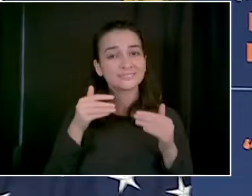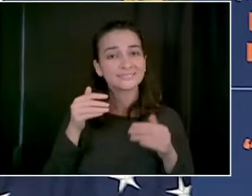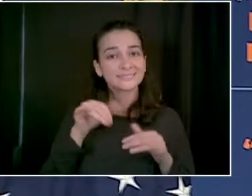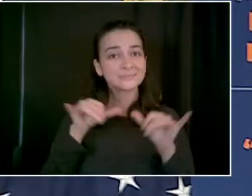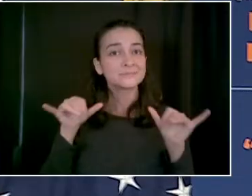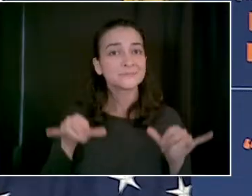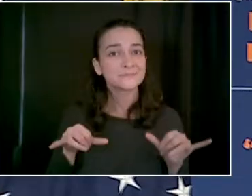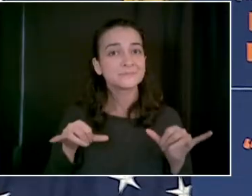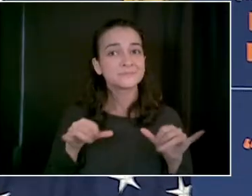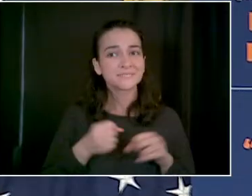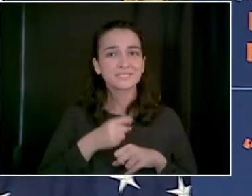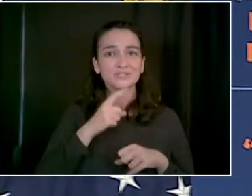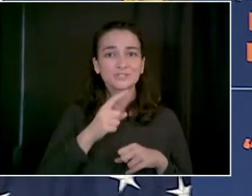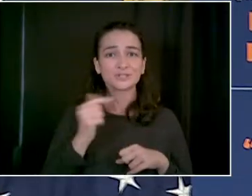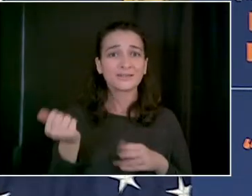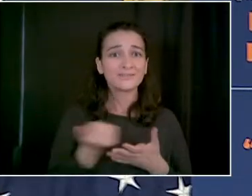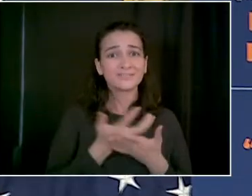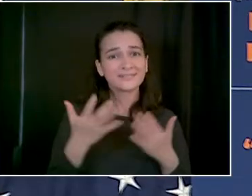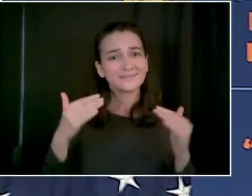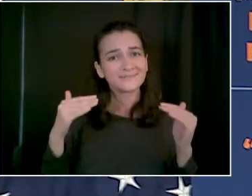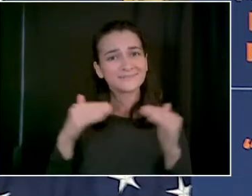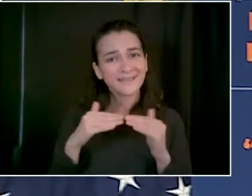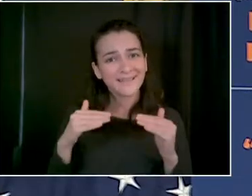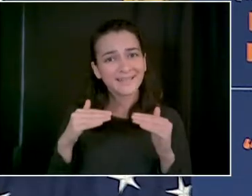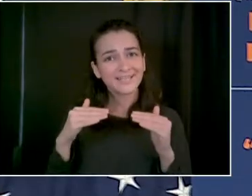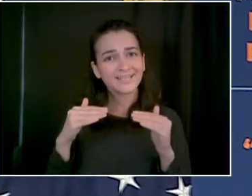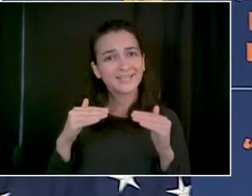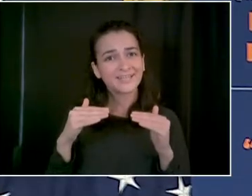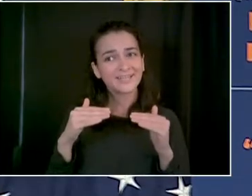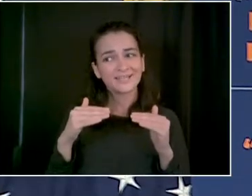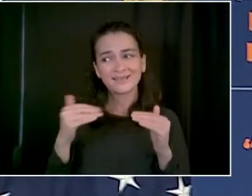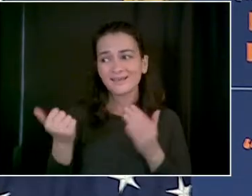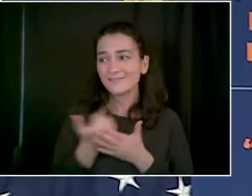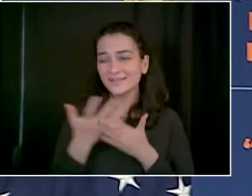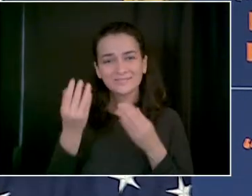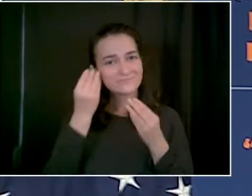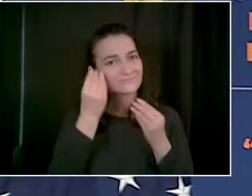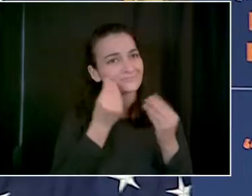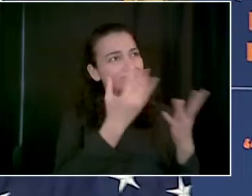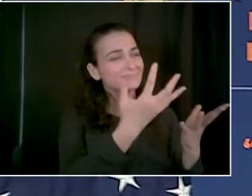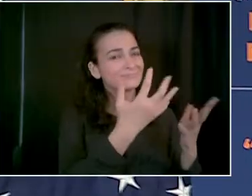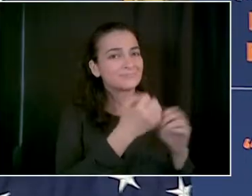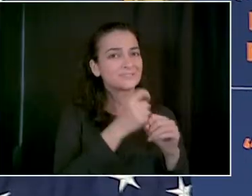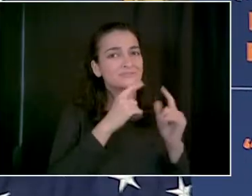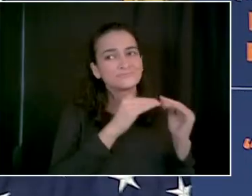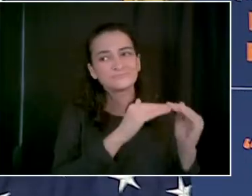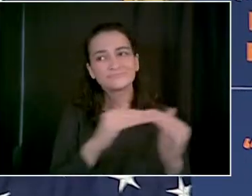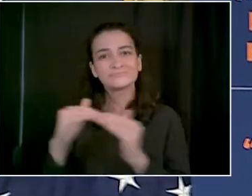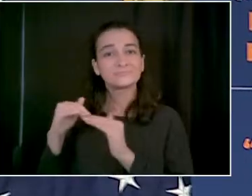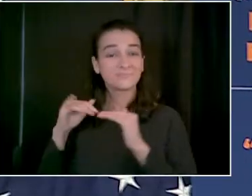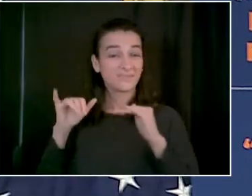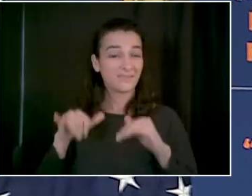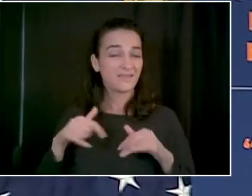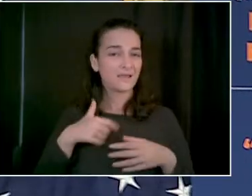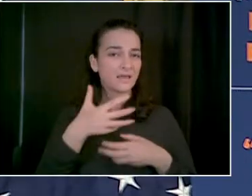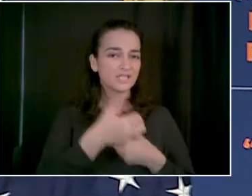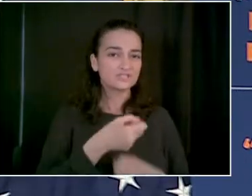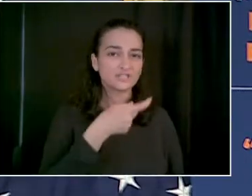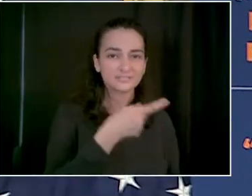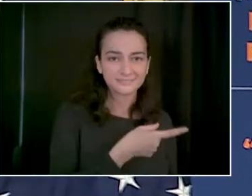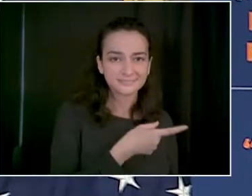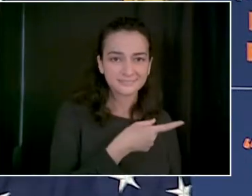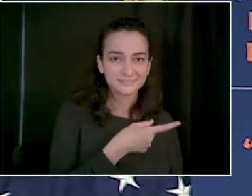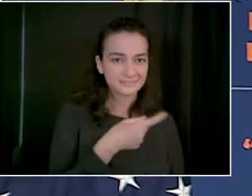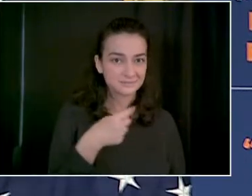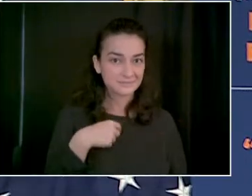not in charge of our judicial system. I'm in charge of the city of New York, and so the judicial system will determine the outcome of everyone that